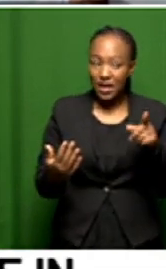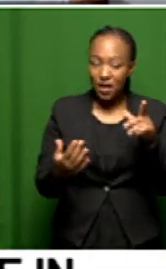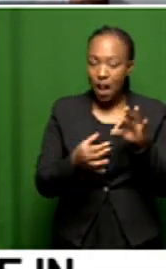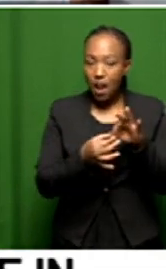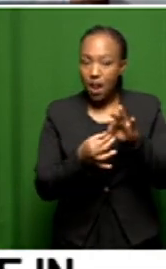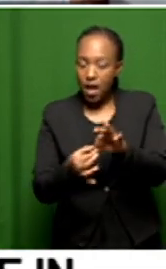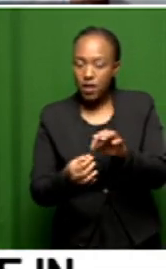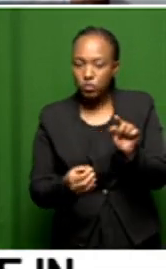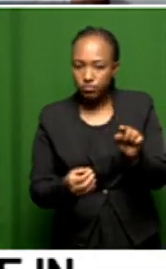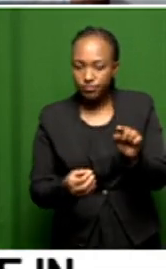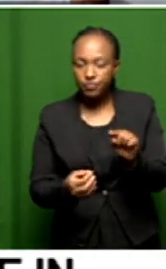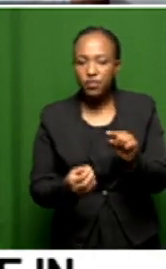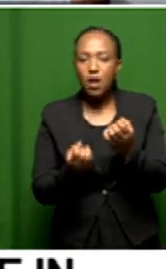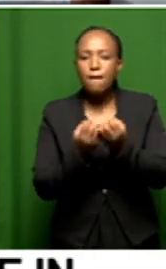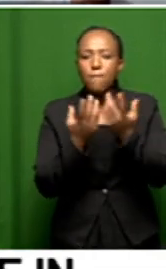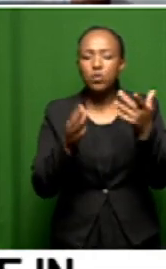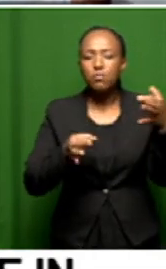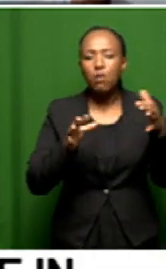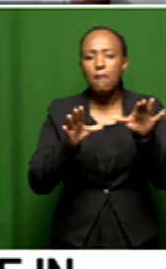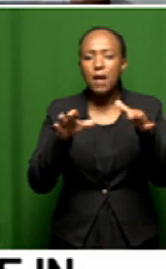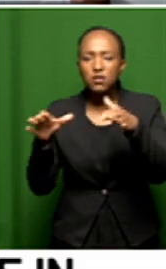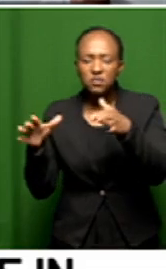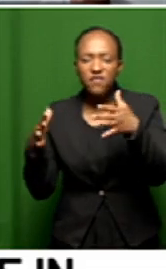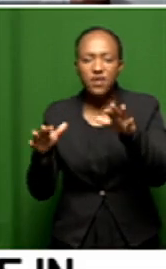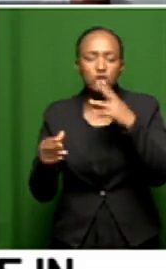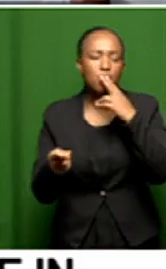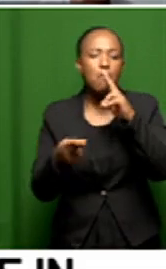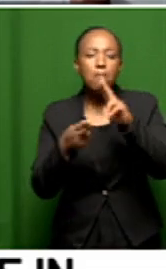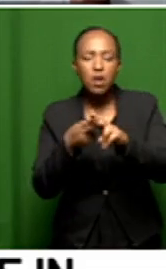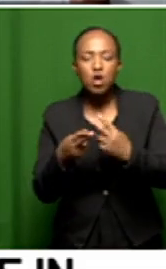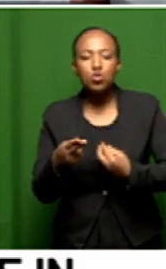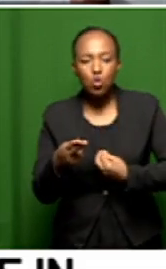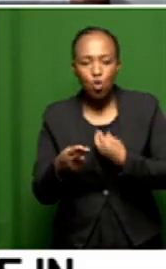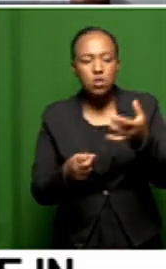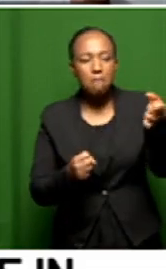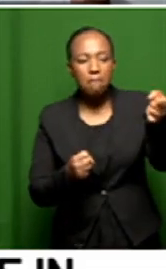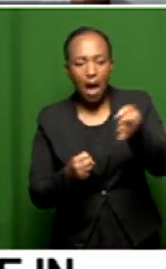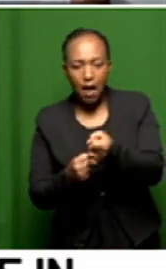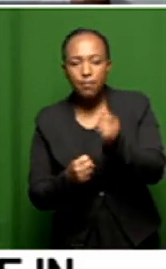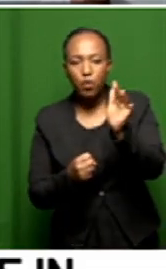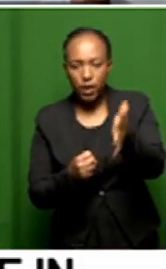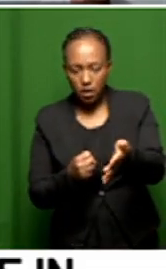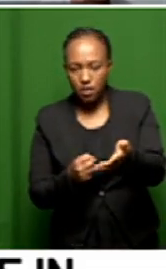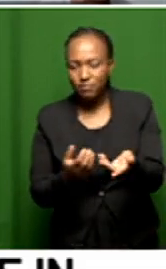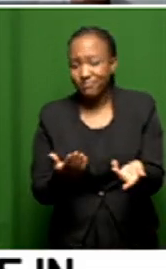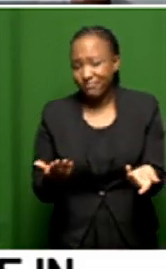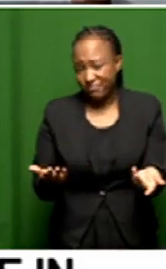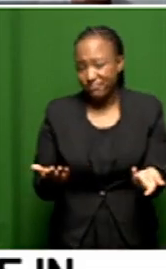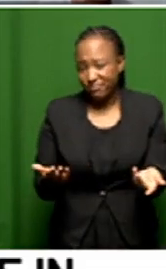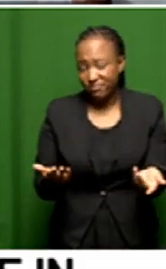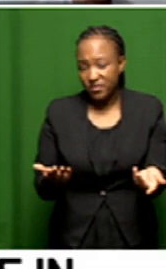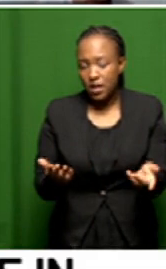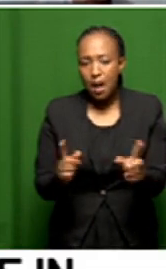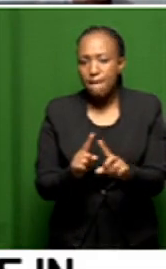most political parties promise youth employment, And I don't think